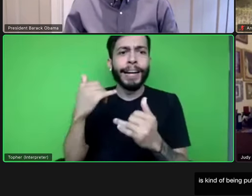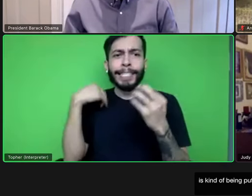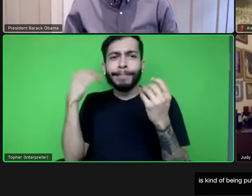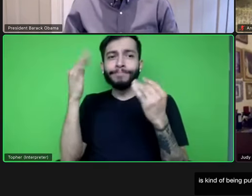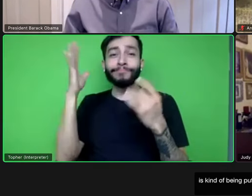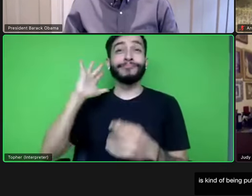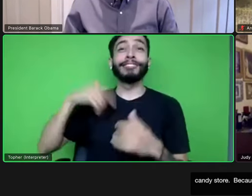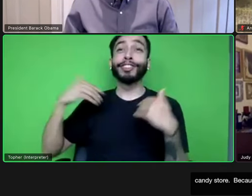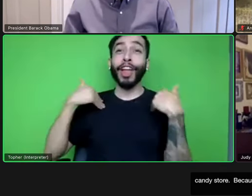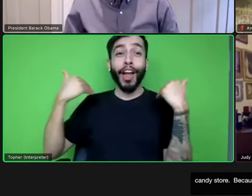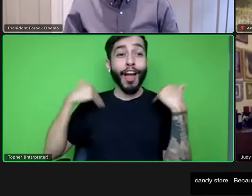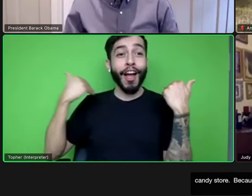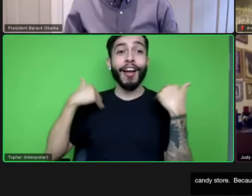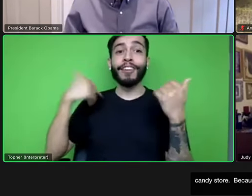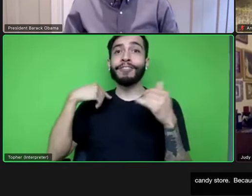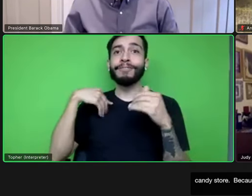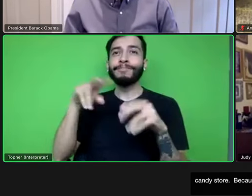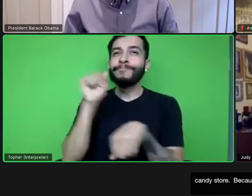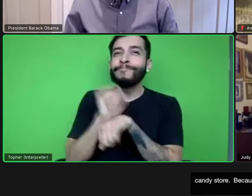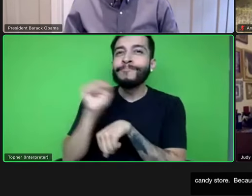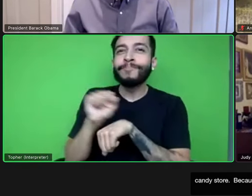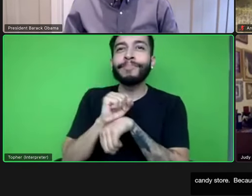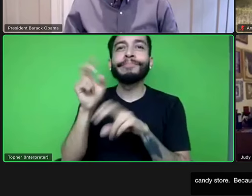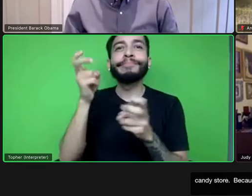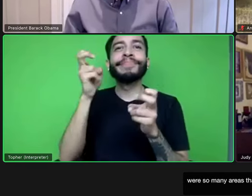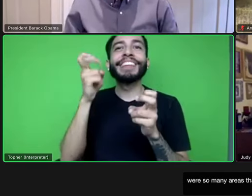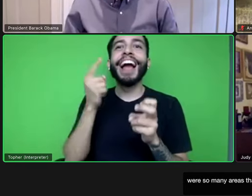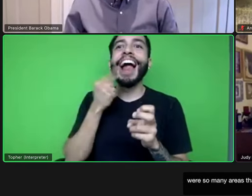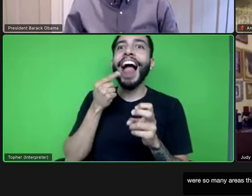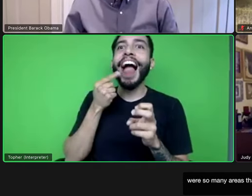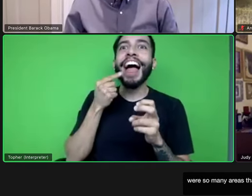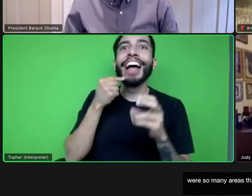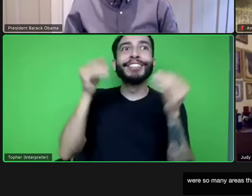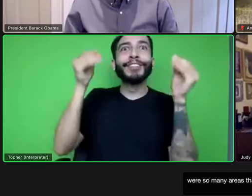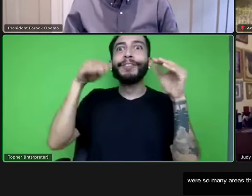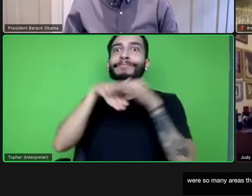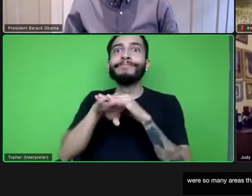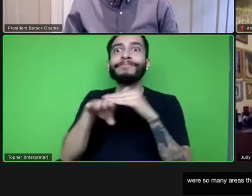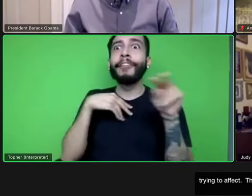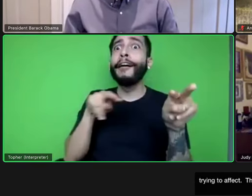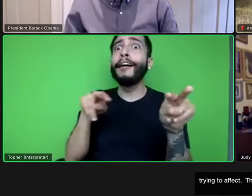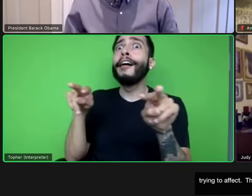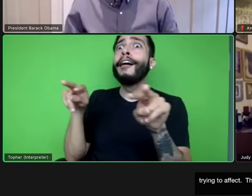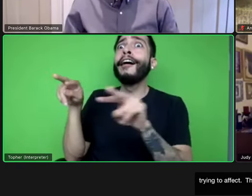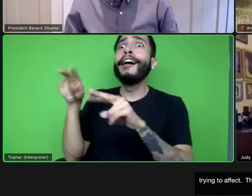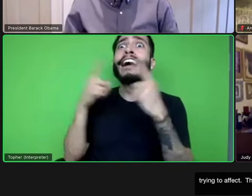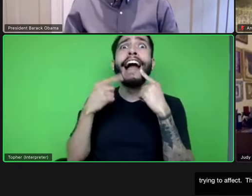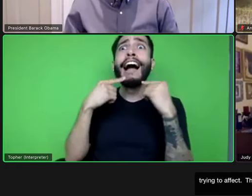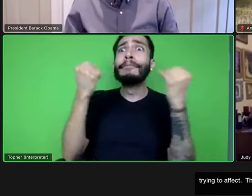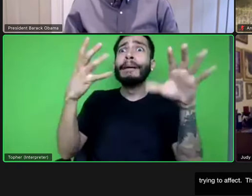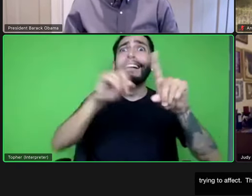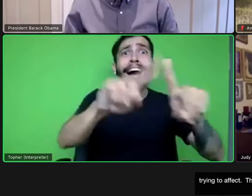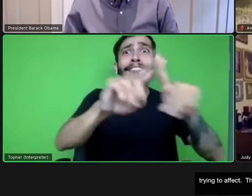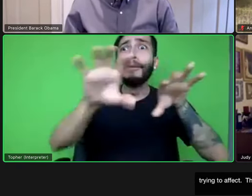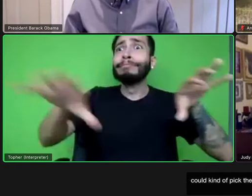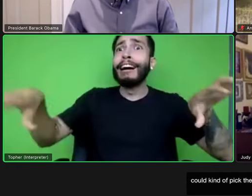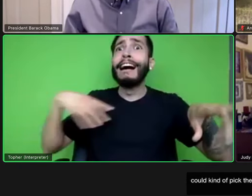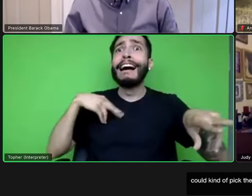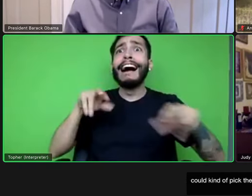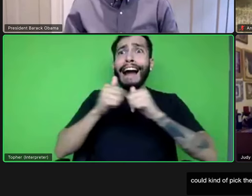many areas that we were trying to affect that you could kind of pick the candy of your choice and then try to work on